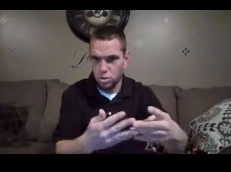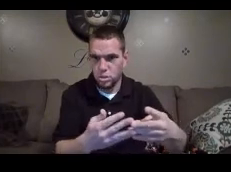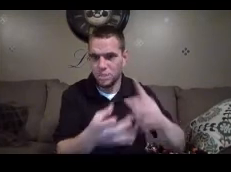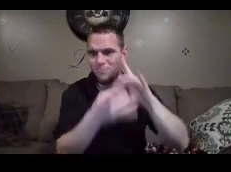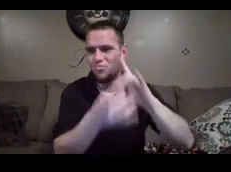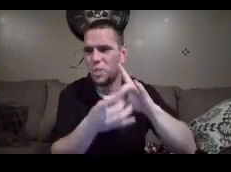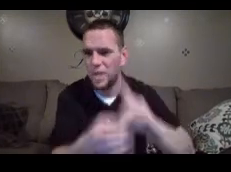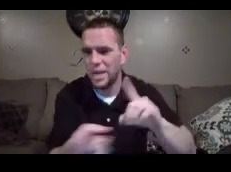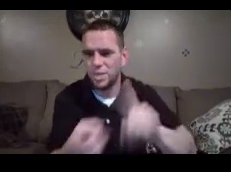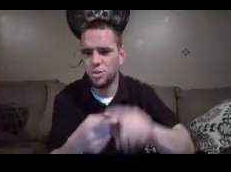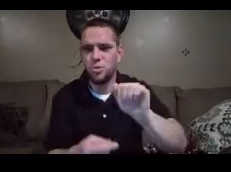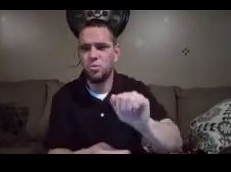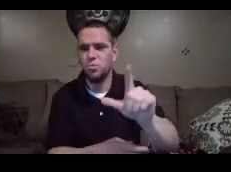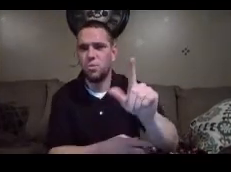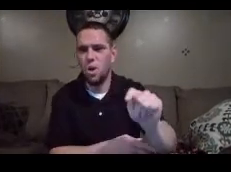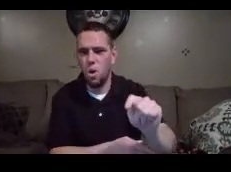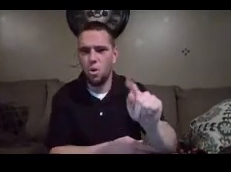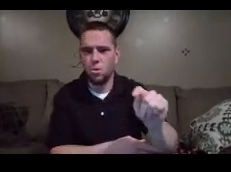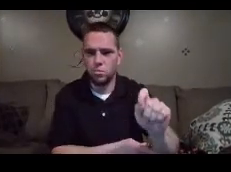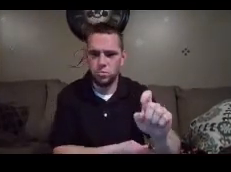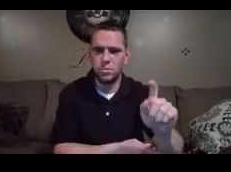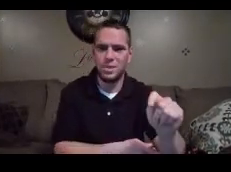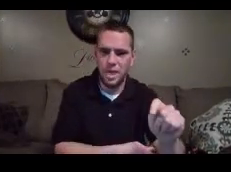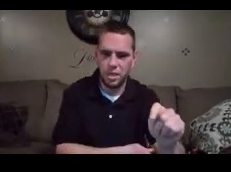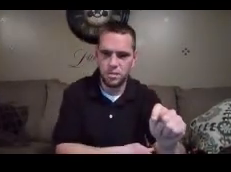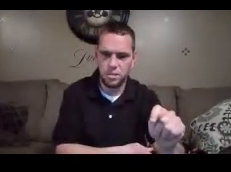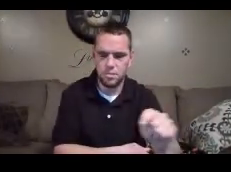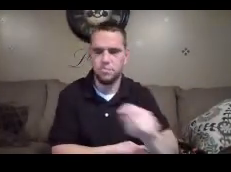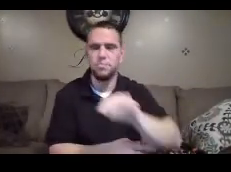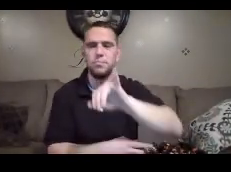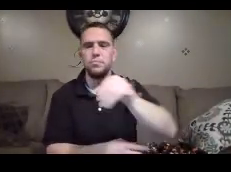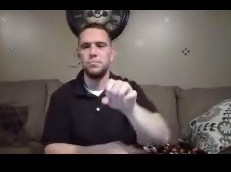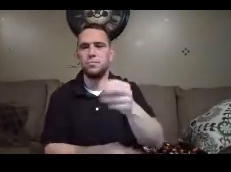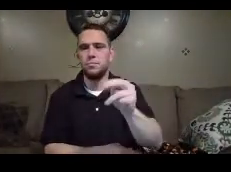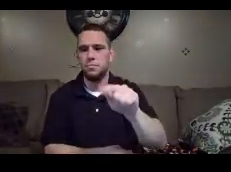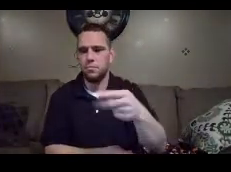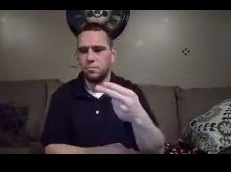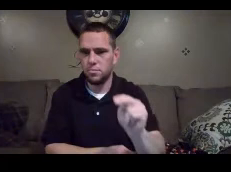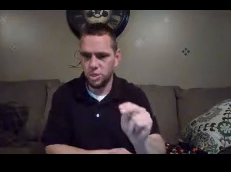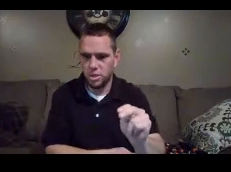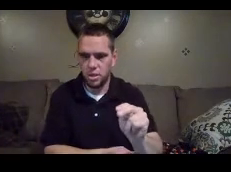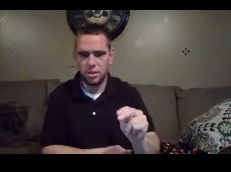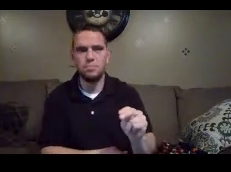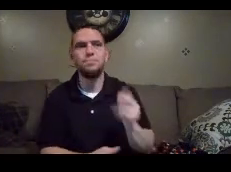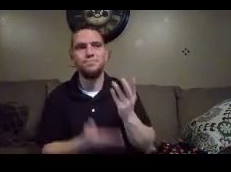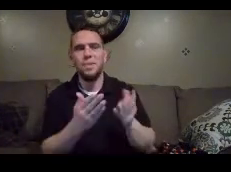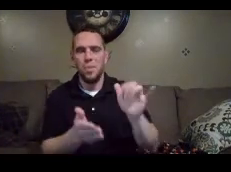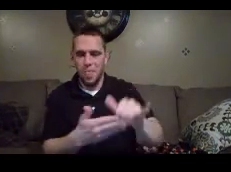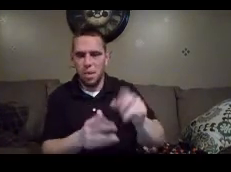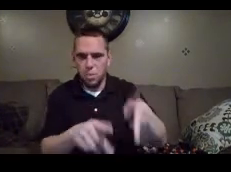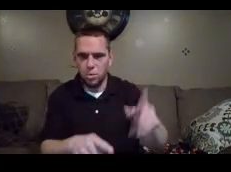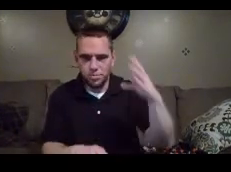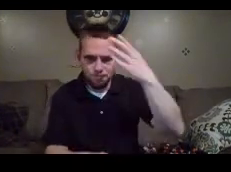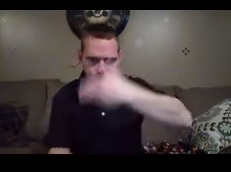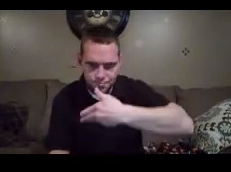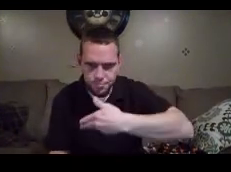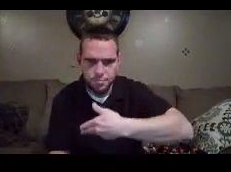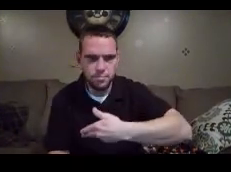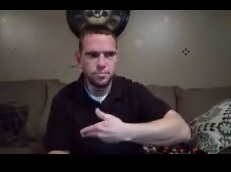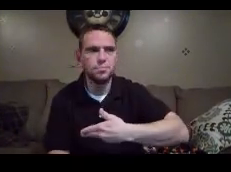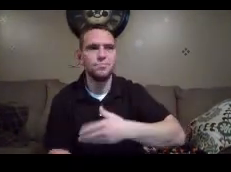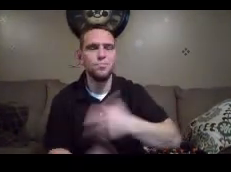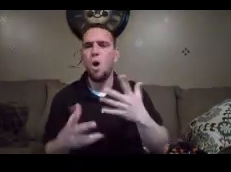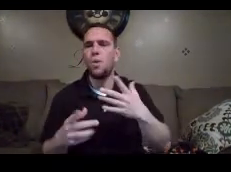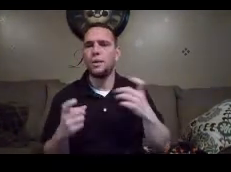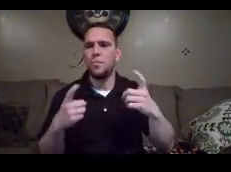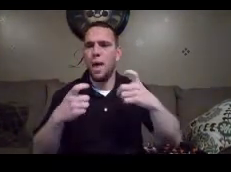So I'll take that one. Yeah, so, and I know that person said they might have missed this. Yeah, we had talked about complex graphics, and